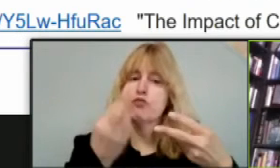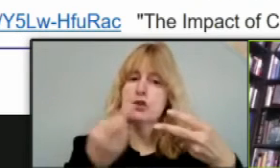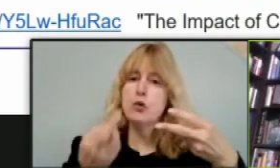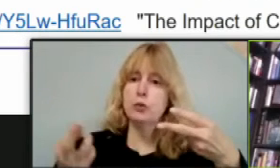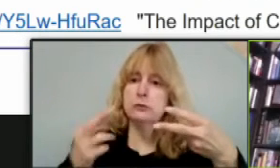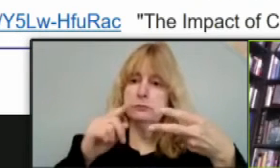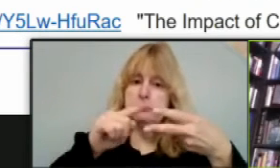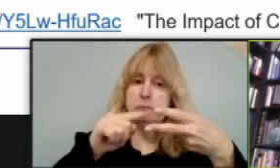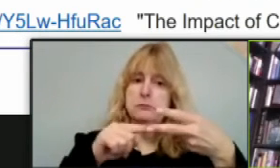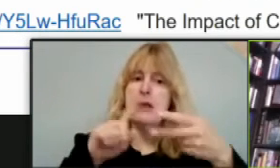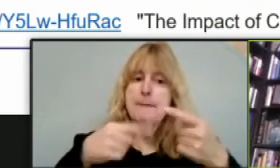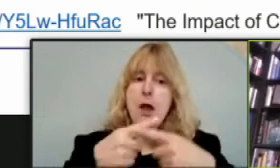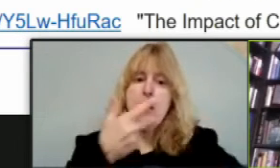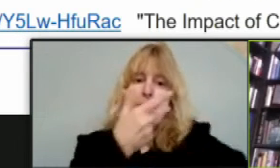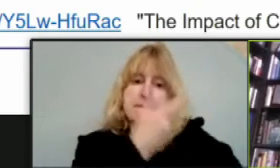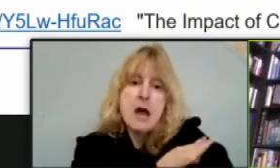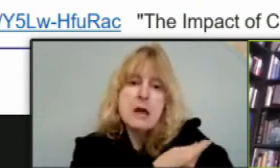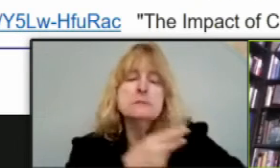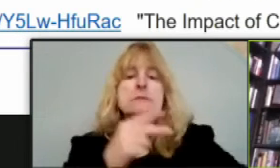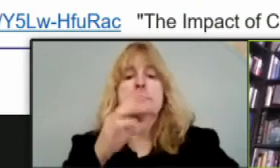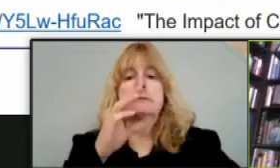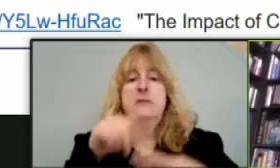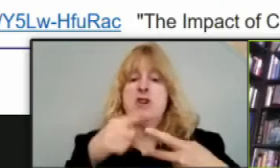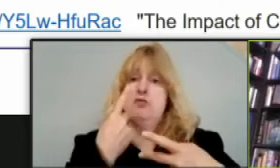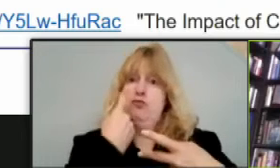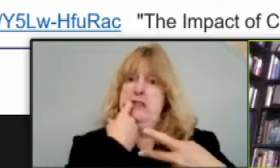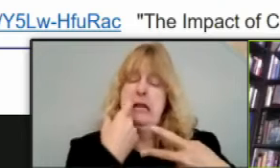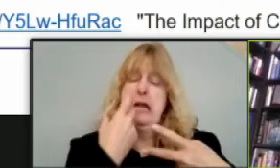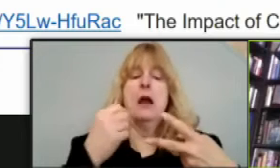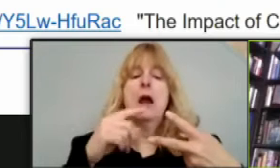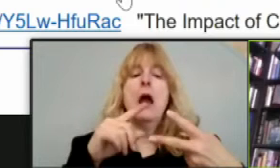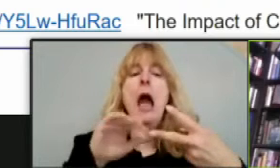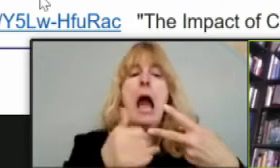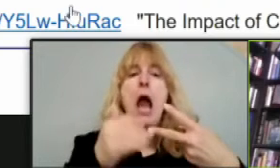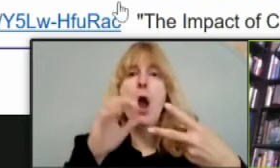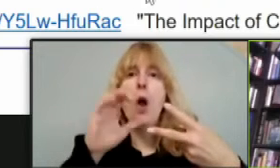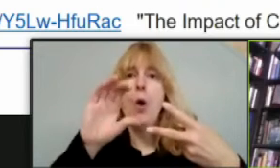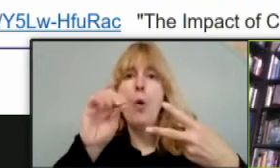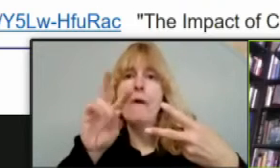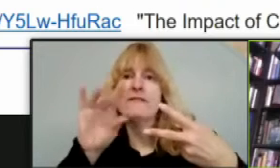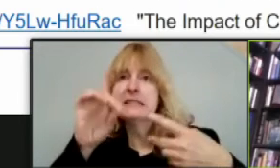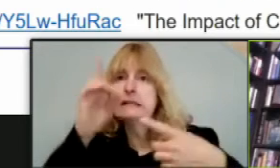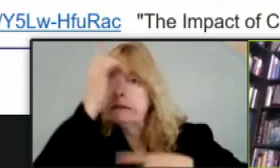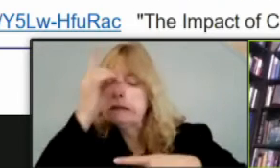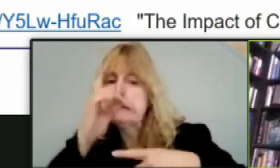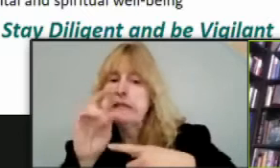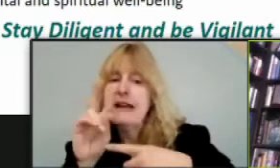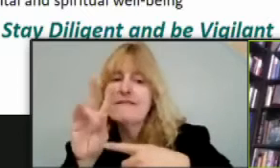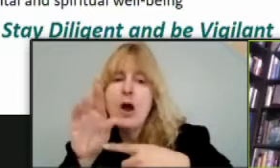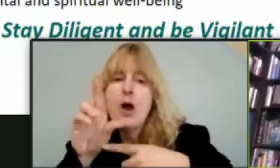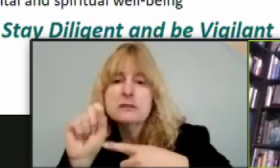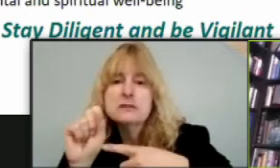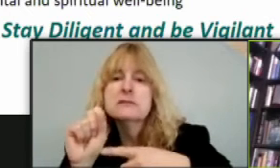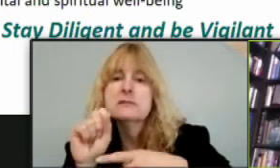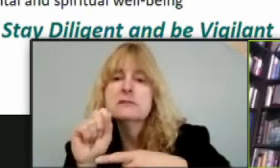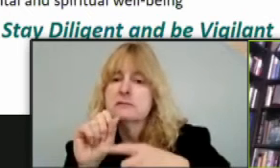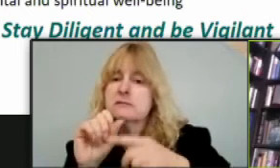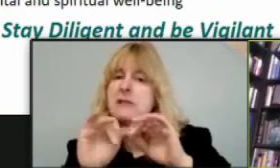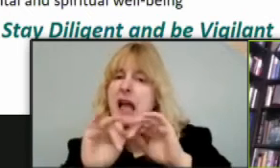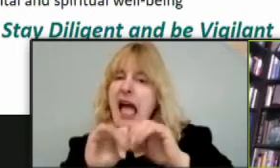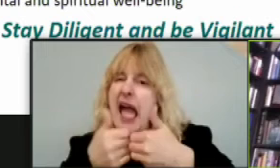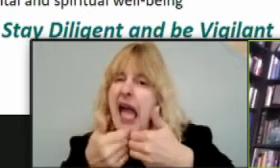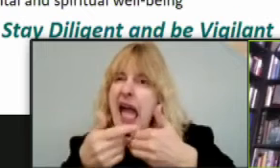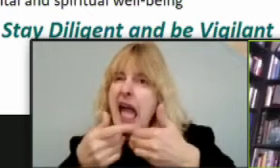about COVID disease and how the virus works, which will be a resource for anyone that wants to look at these. The